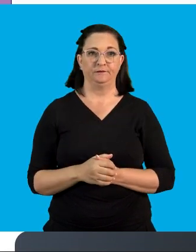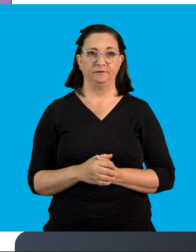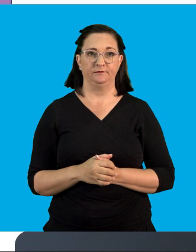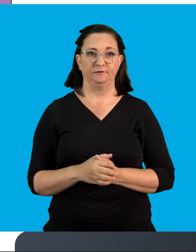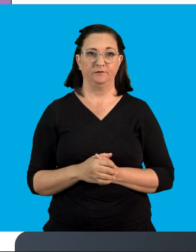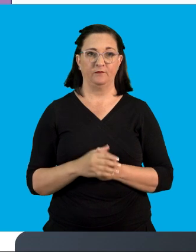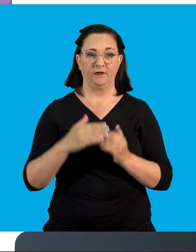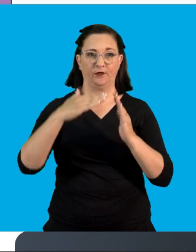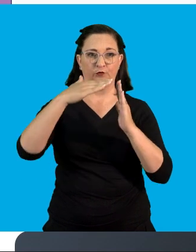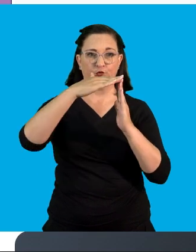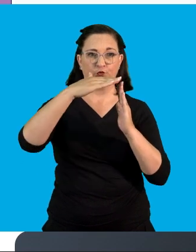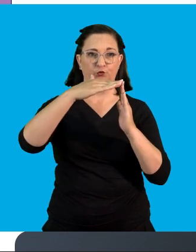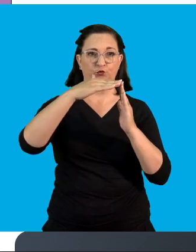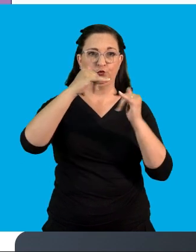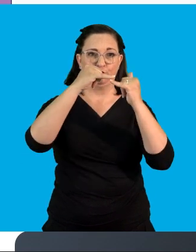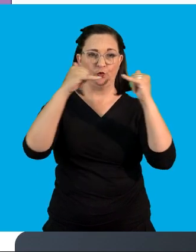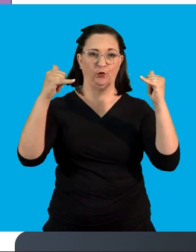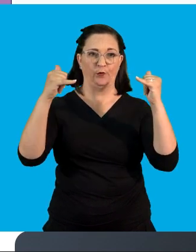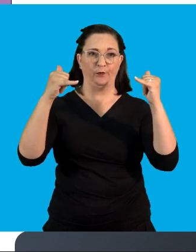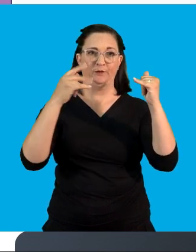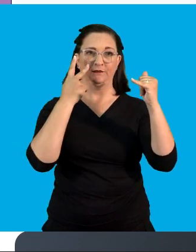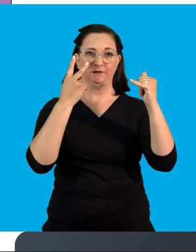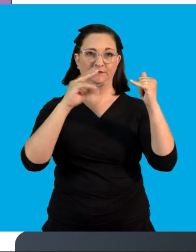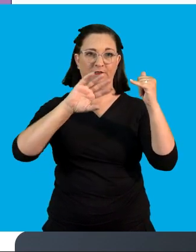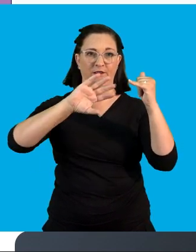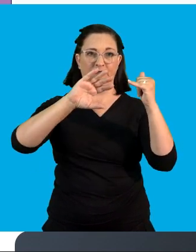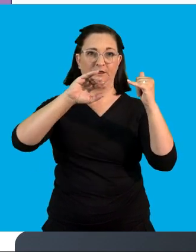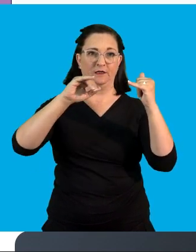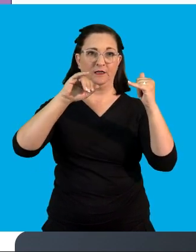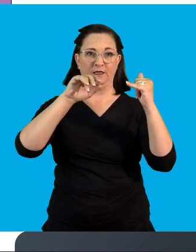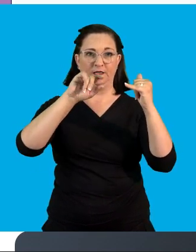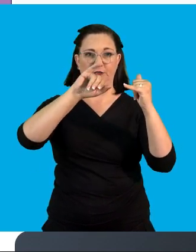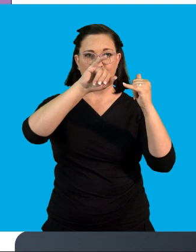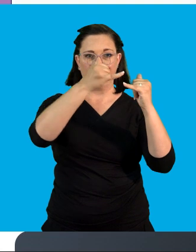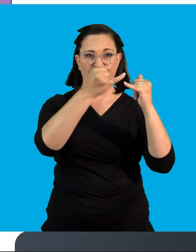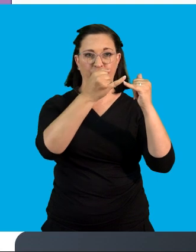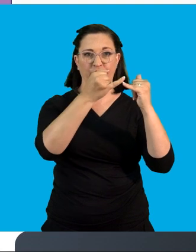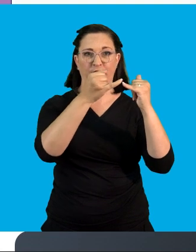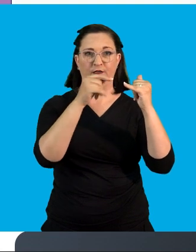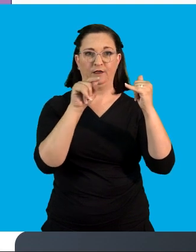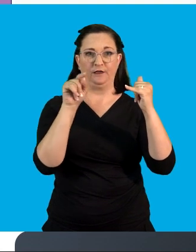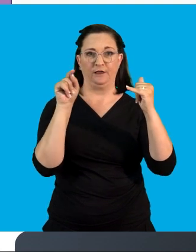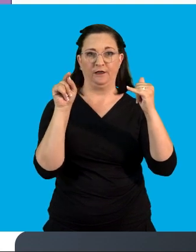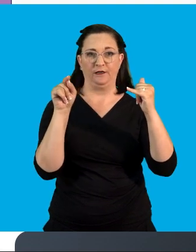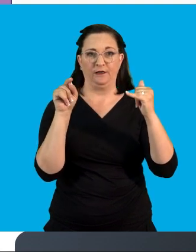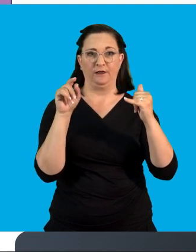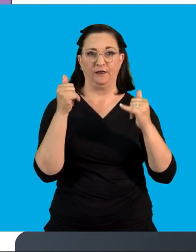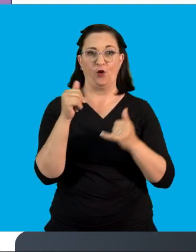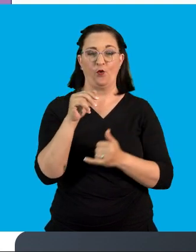protractor faces downwards. So in this case, as you can see, angle J equals to